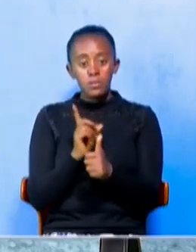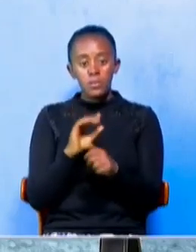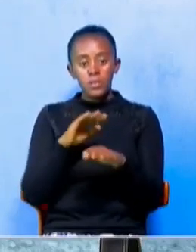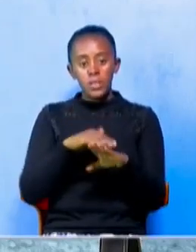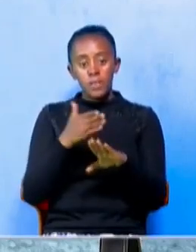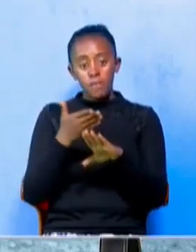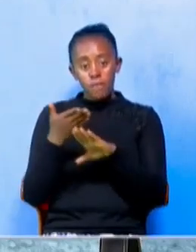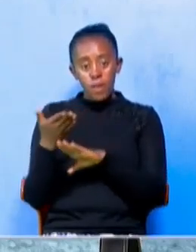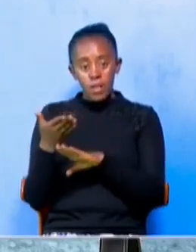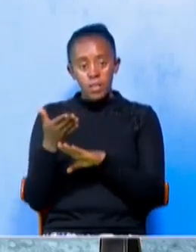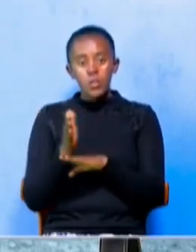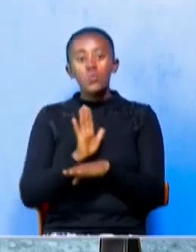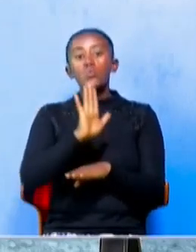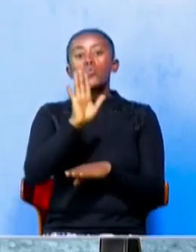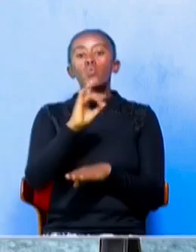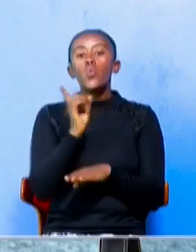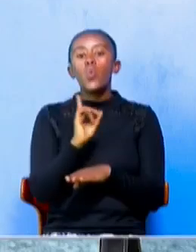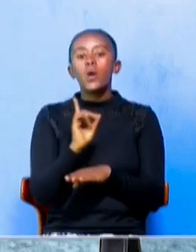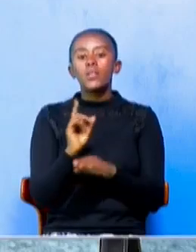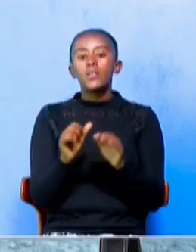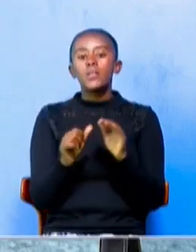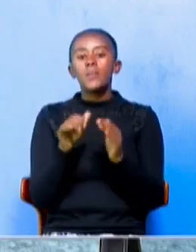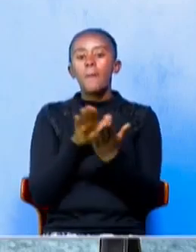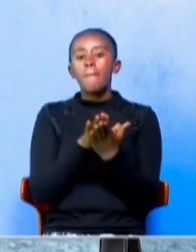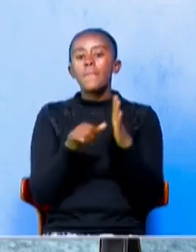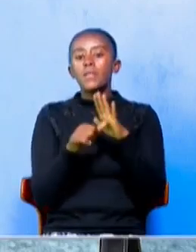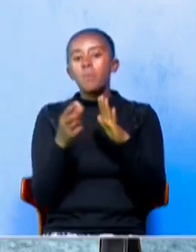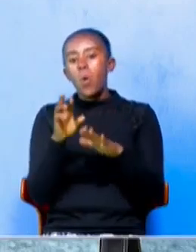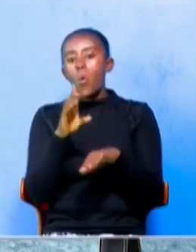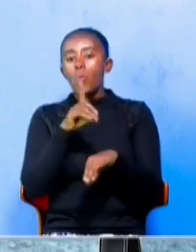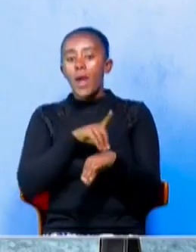inviting your what? Principal or director,